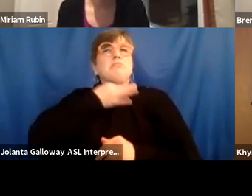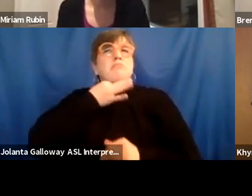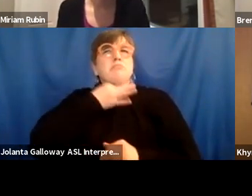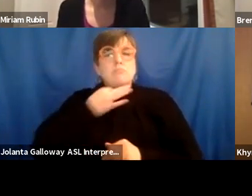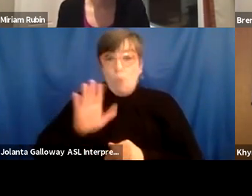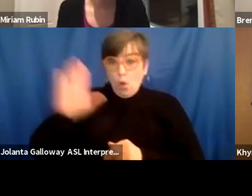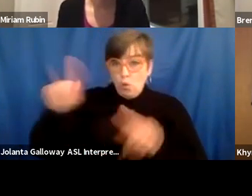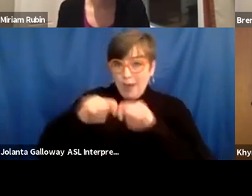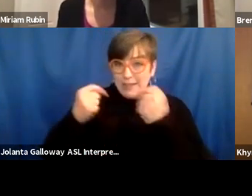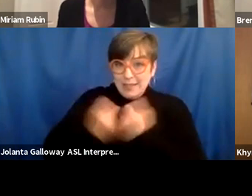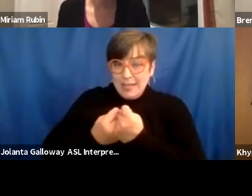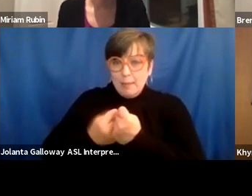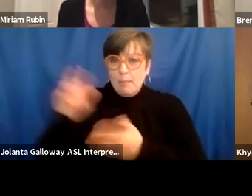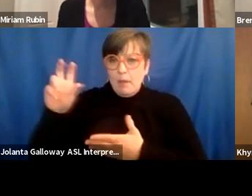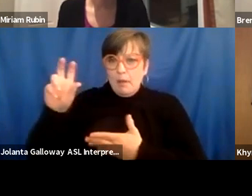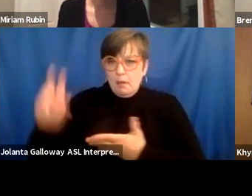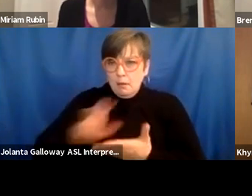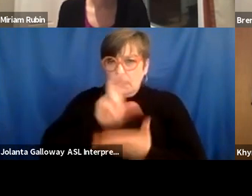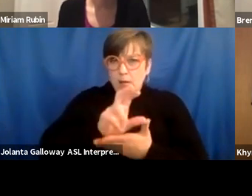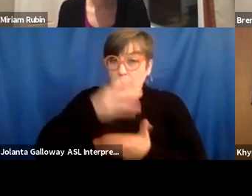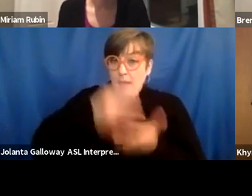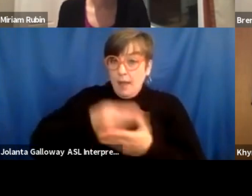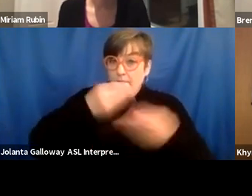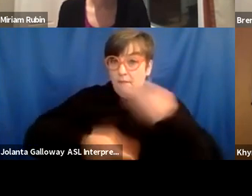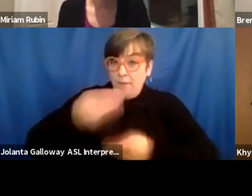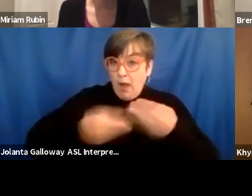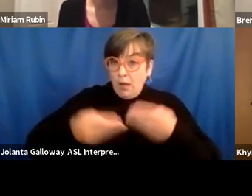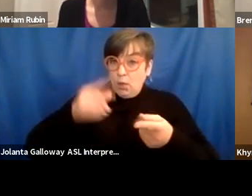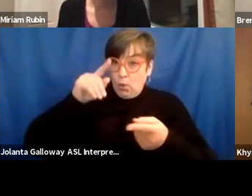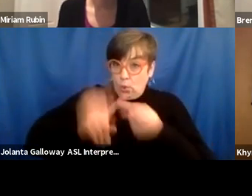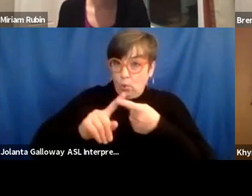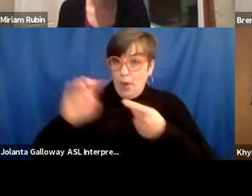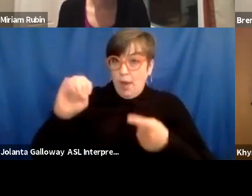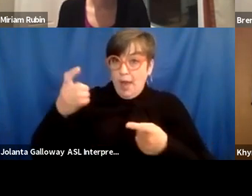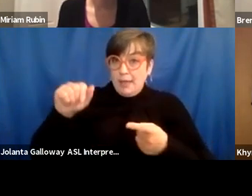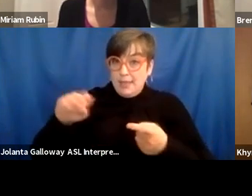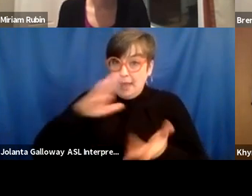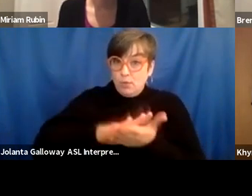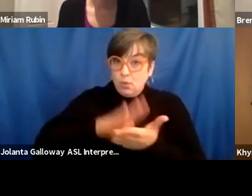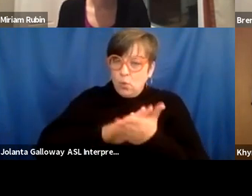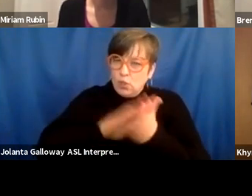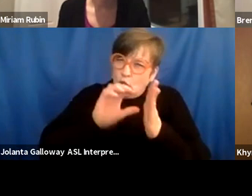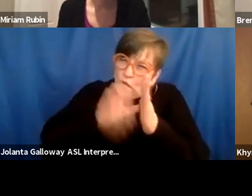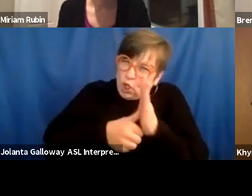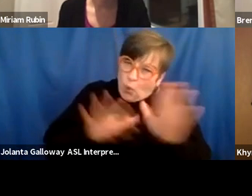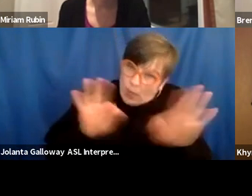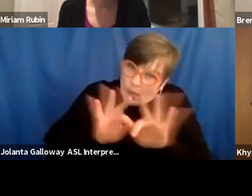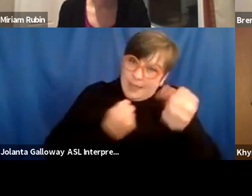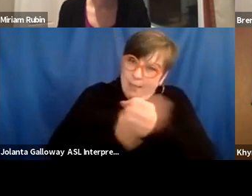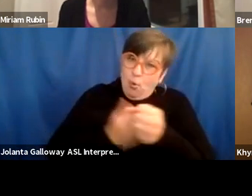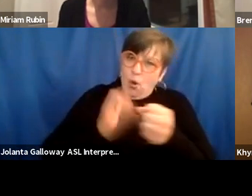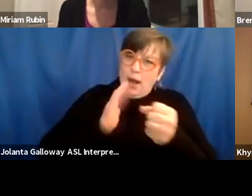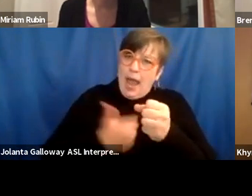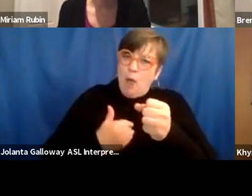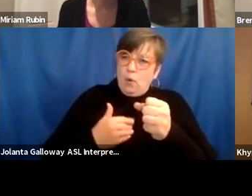your team allocated funds to the exam schools to ensure that we're supporting our